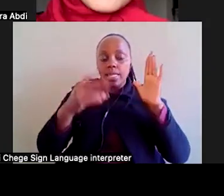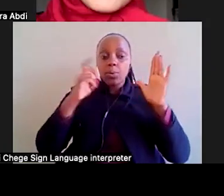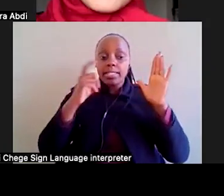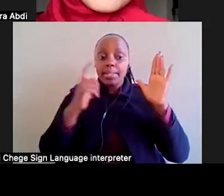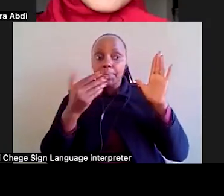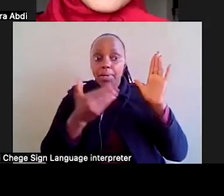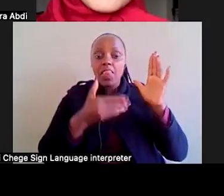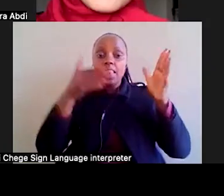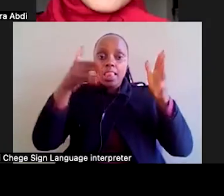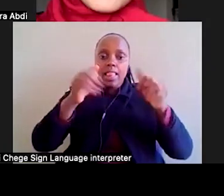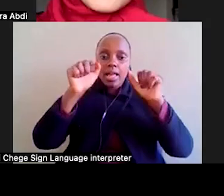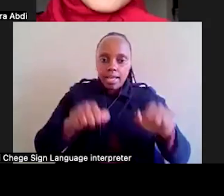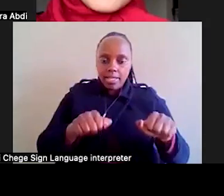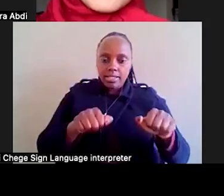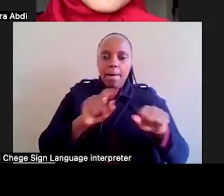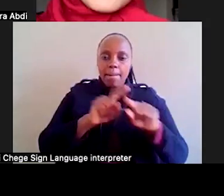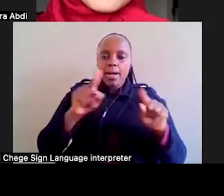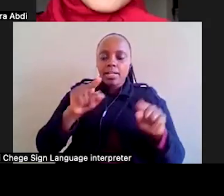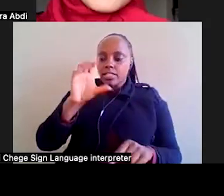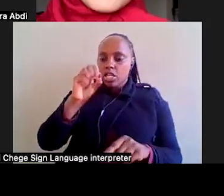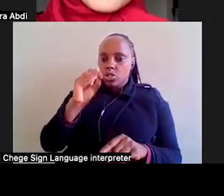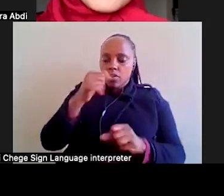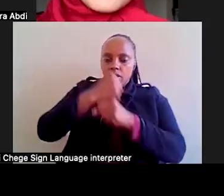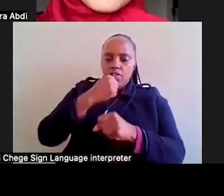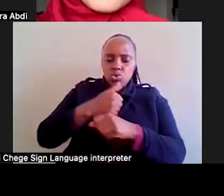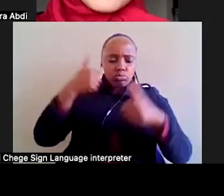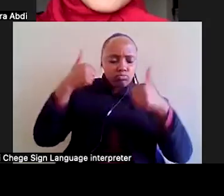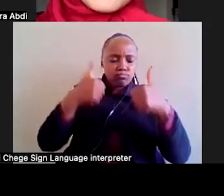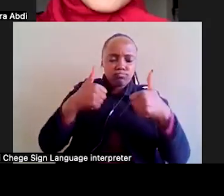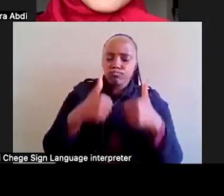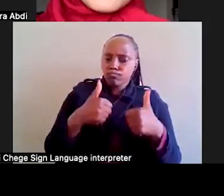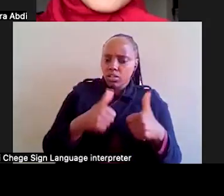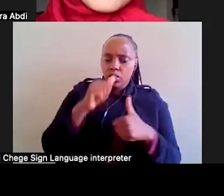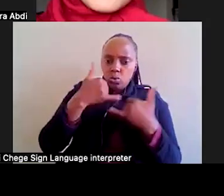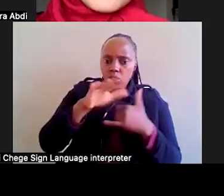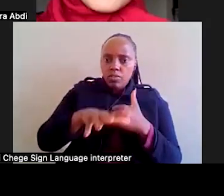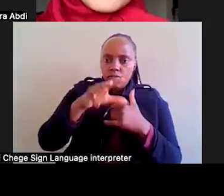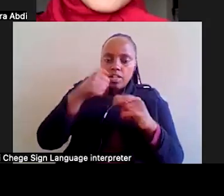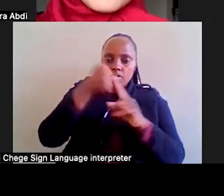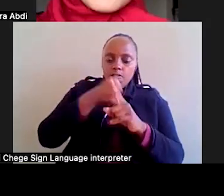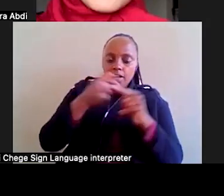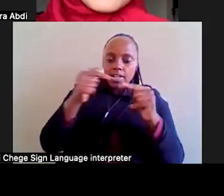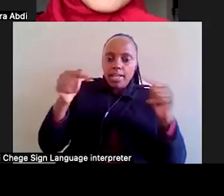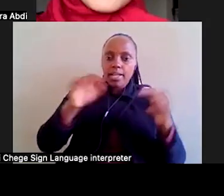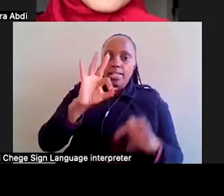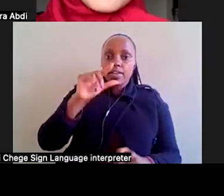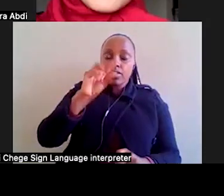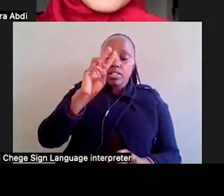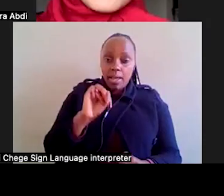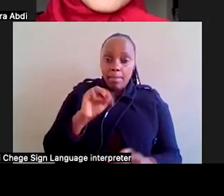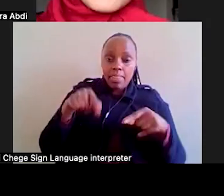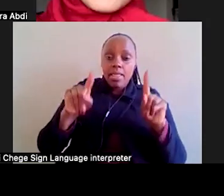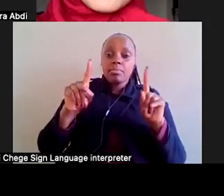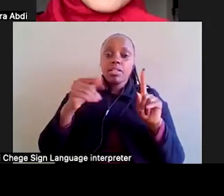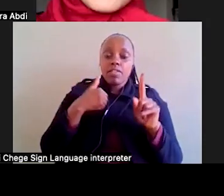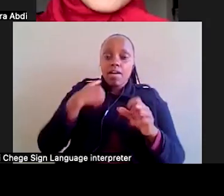exist here, that although CSOs have been doing a very good job in fighting FGM, they have